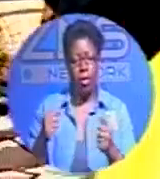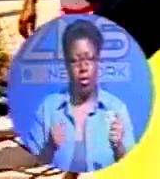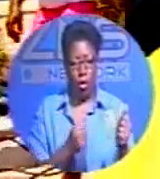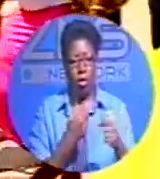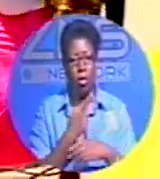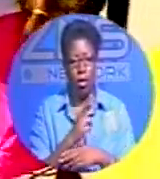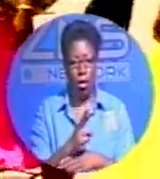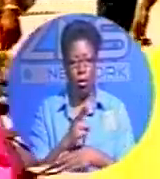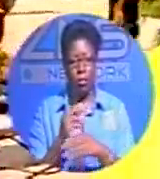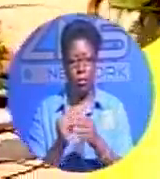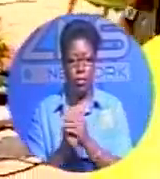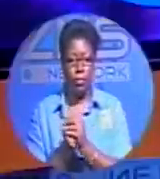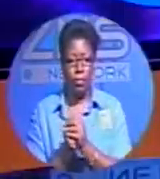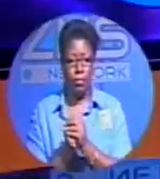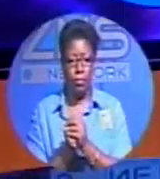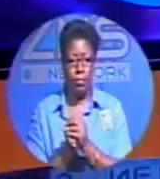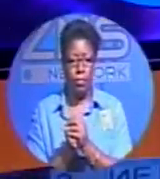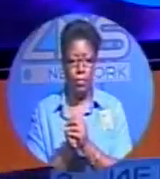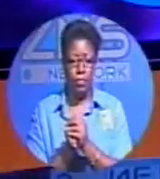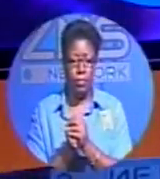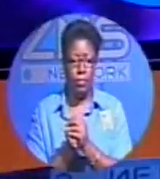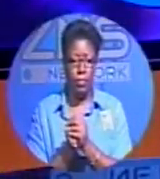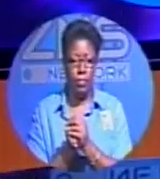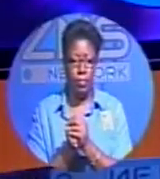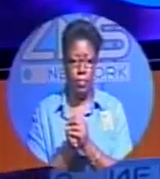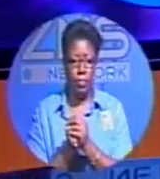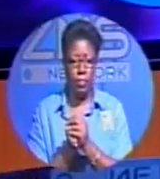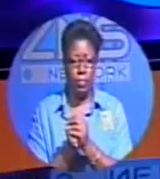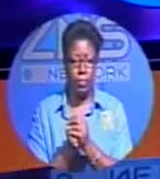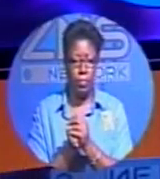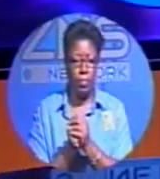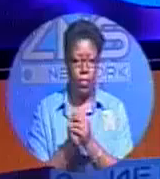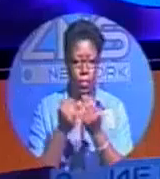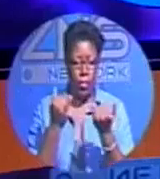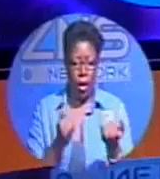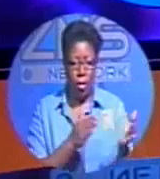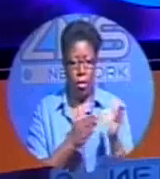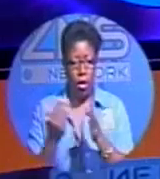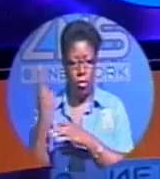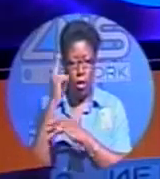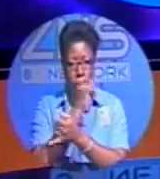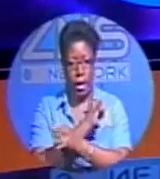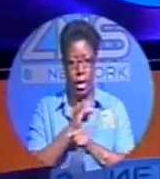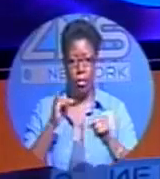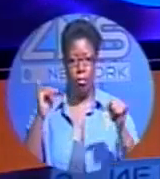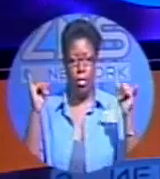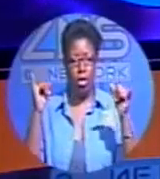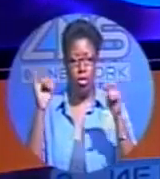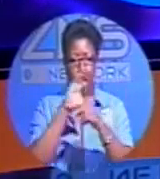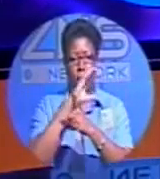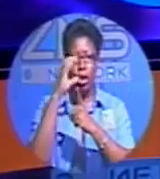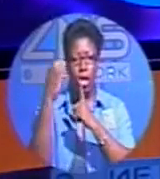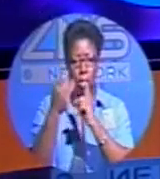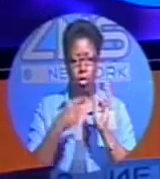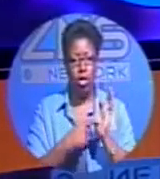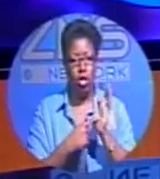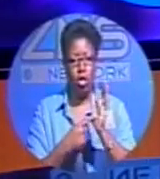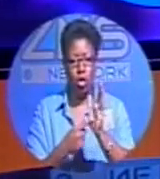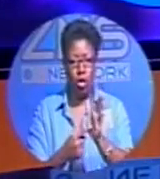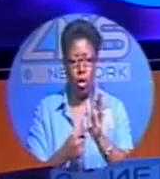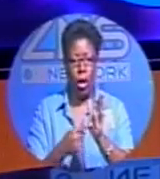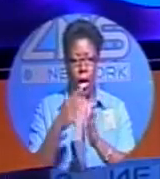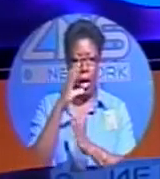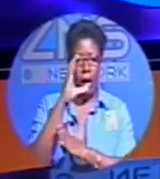Carla Palmer, ZNS News. Thanks, Carla. Final preparations for the Independence Cultural Show in Clifford Park are